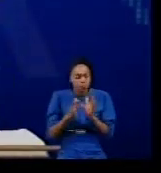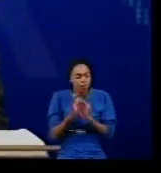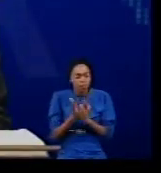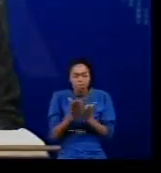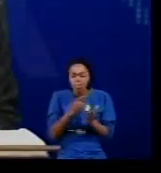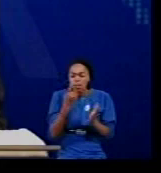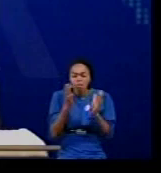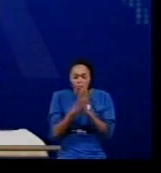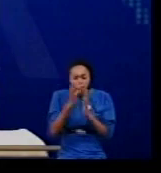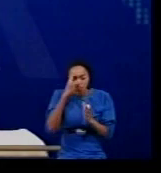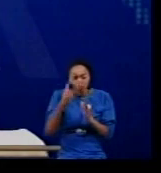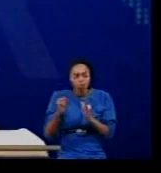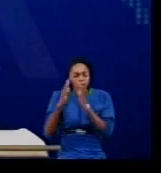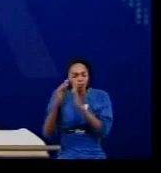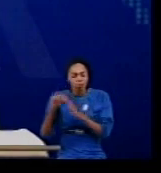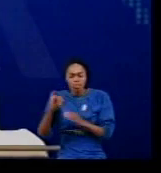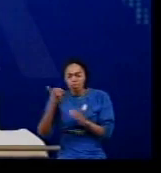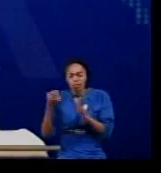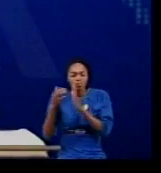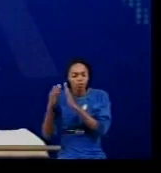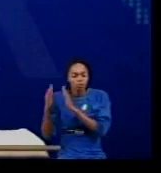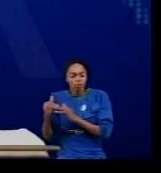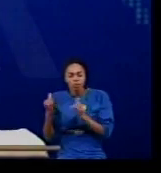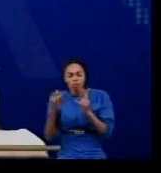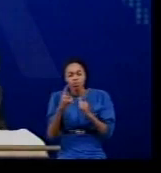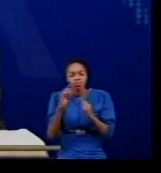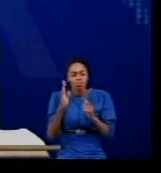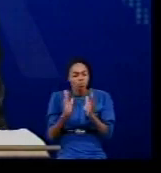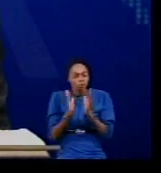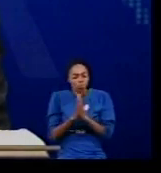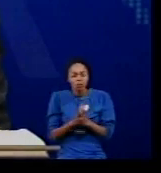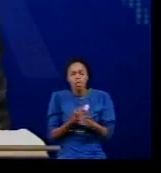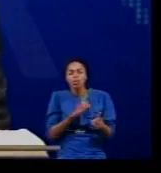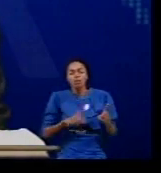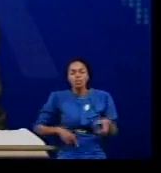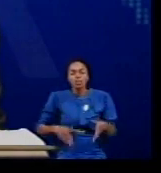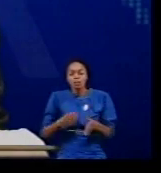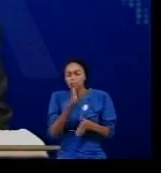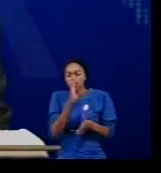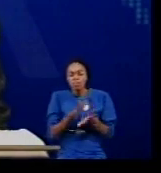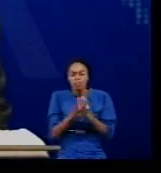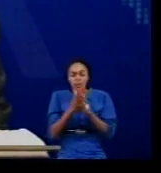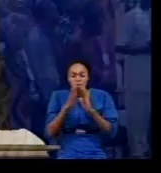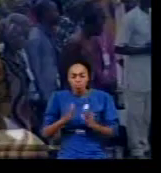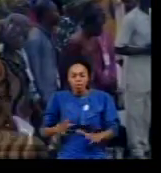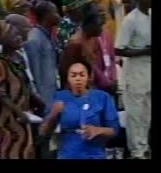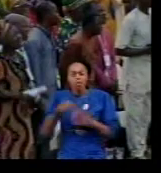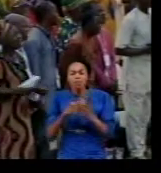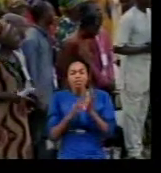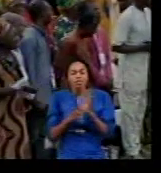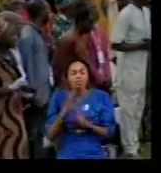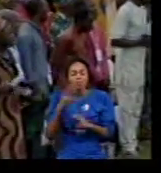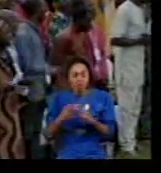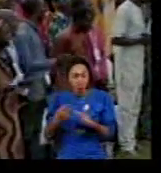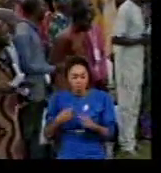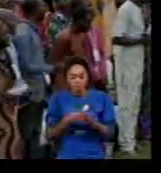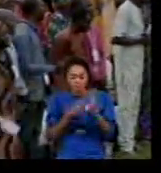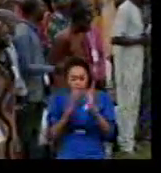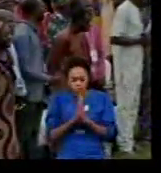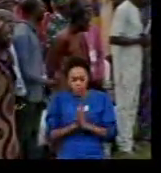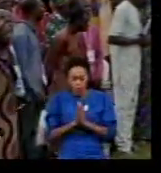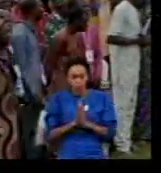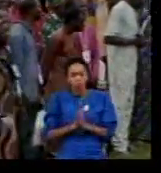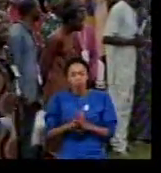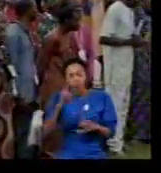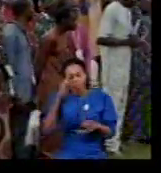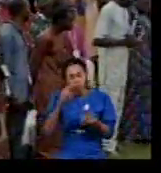the Midianites. It was a divine call to defeat the oppressive nation, that is the Midianites, troubling them, oppressing